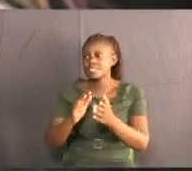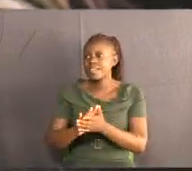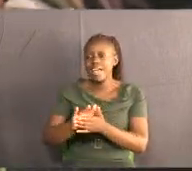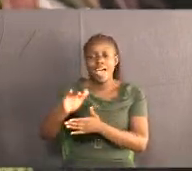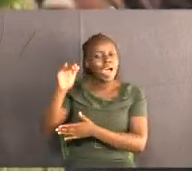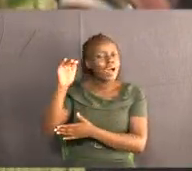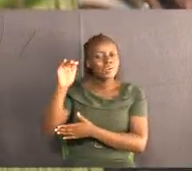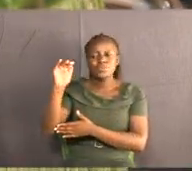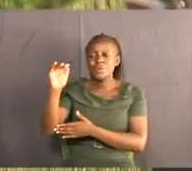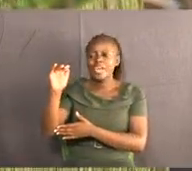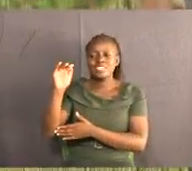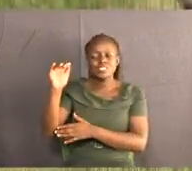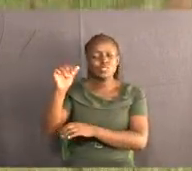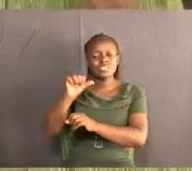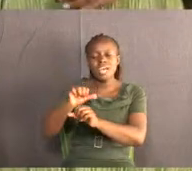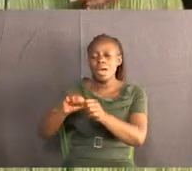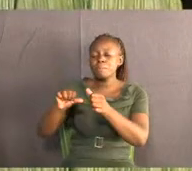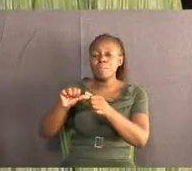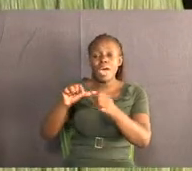maswali ya dhambi,